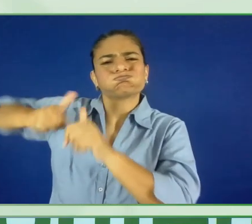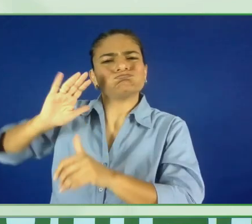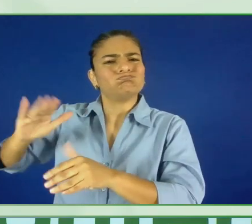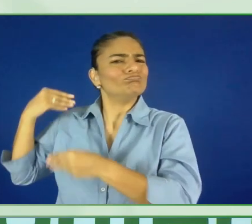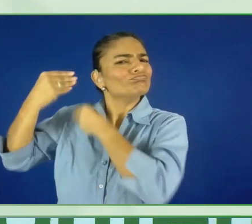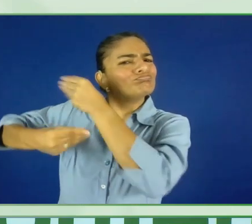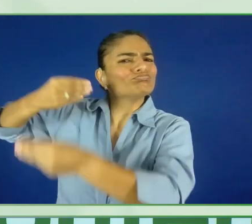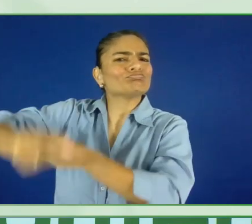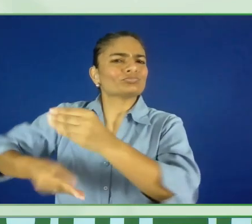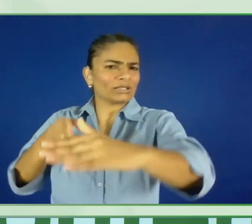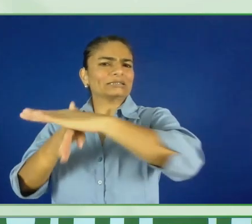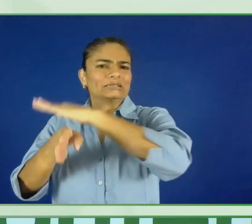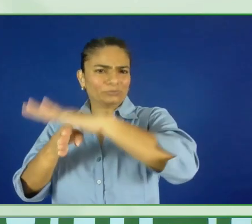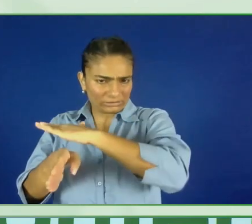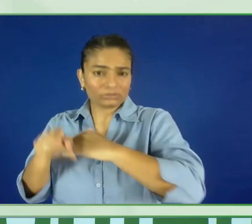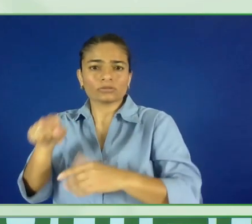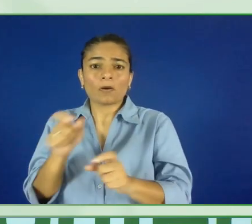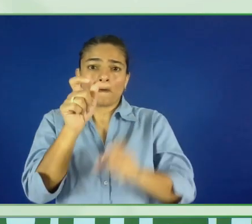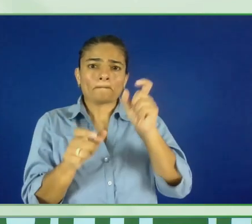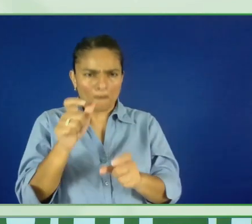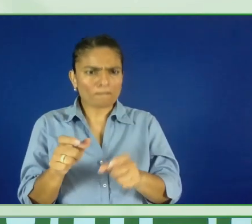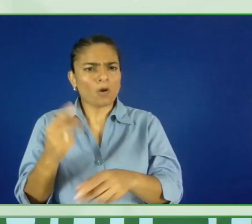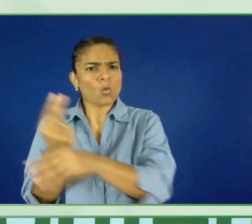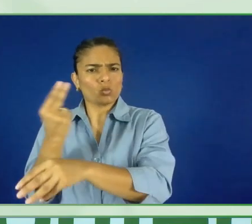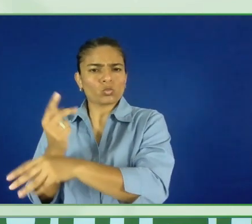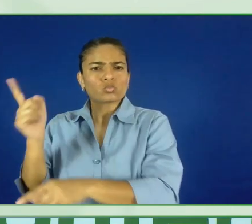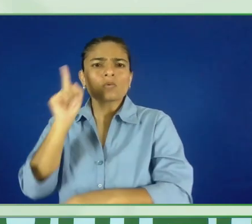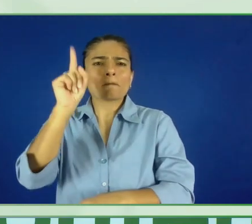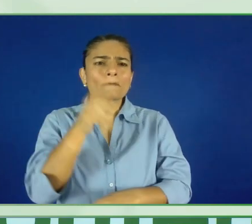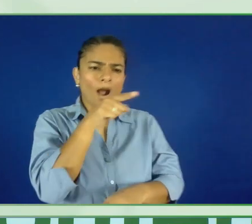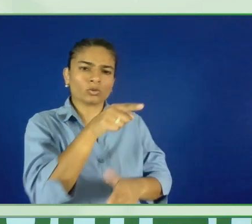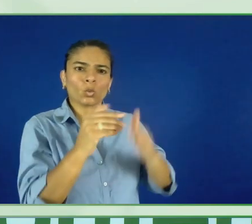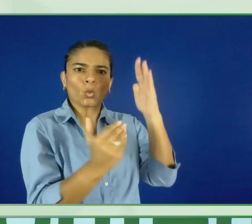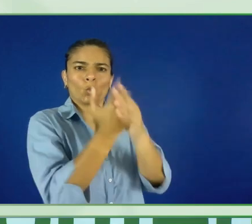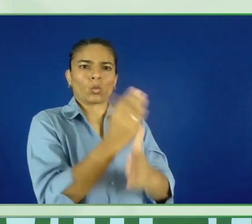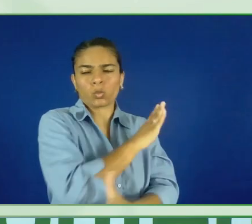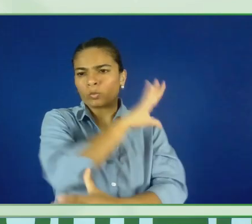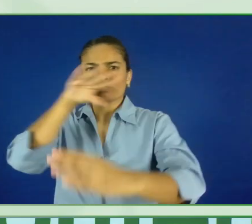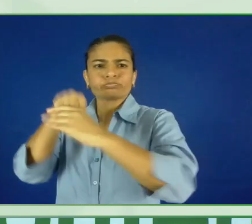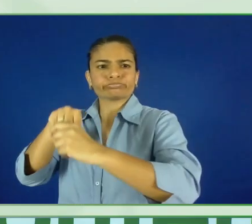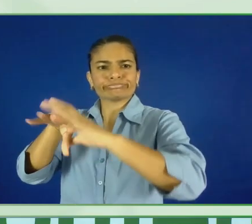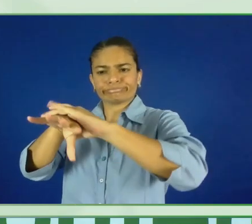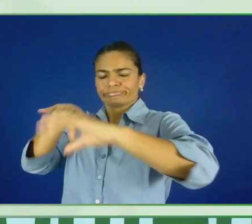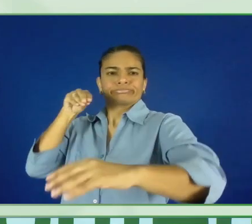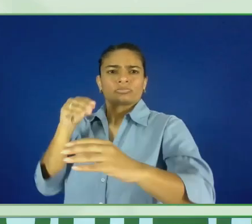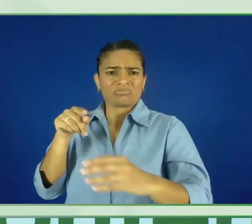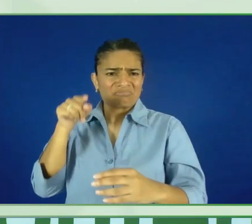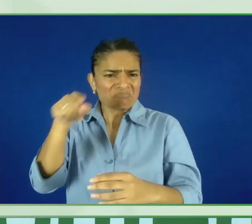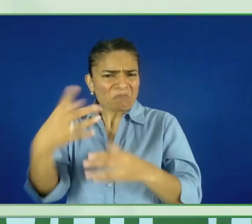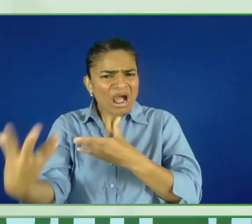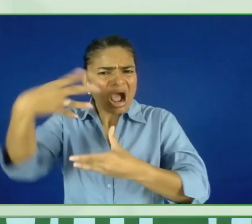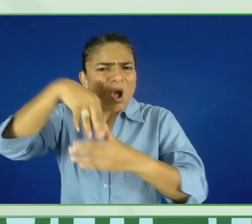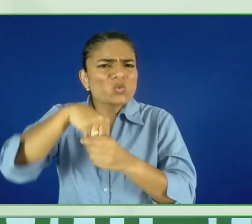the output itself. And how inclusive is that of people with disabilities? And we know that disability representation is